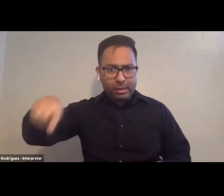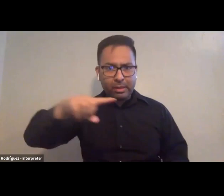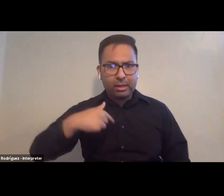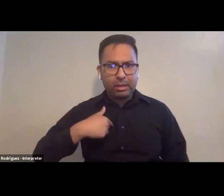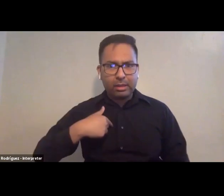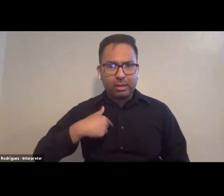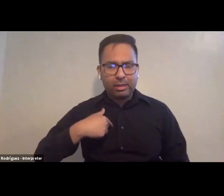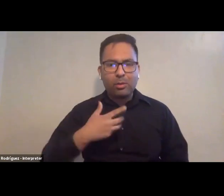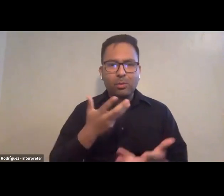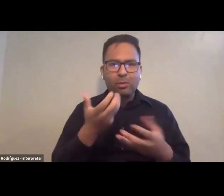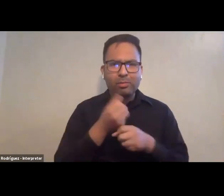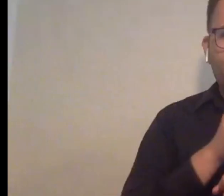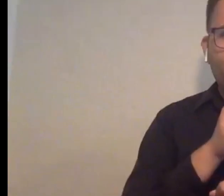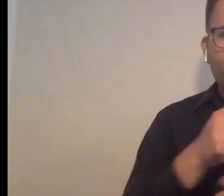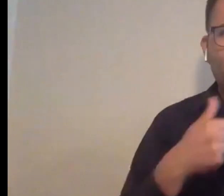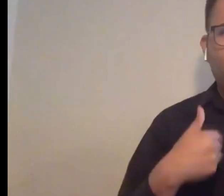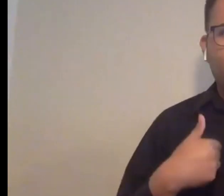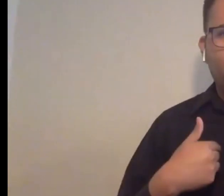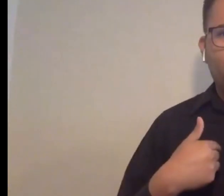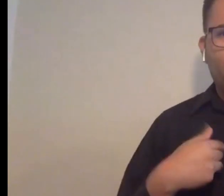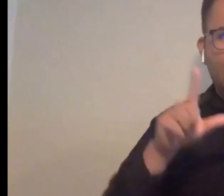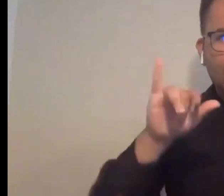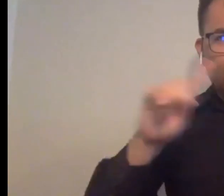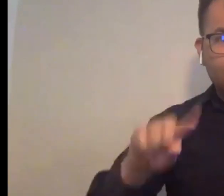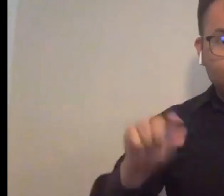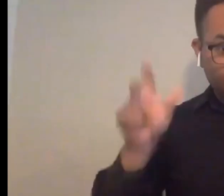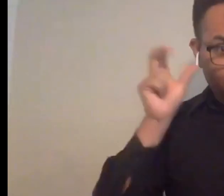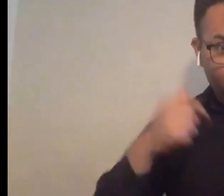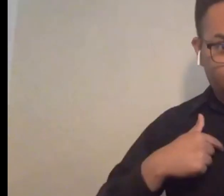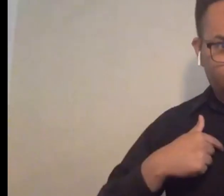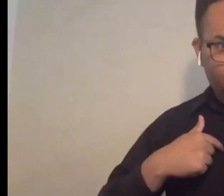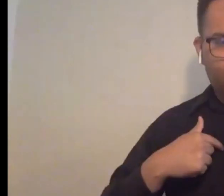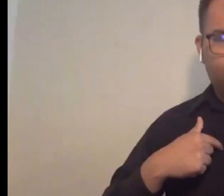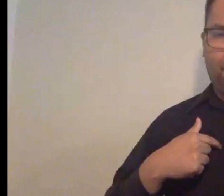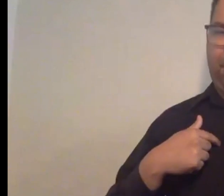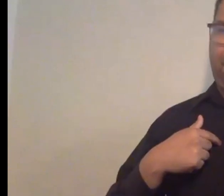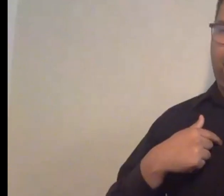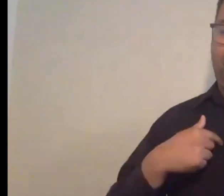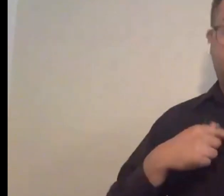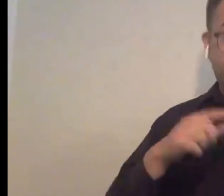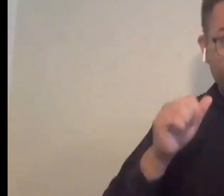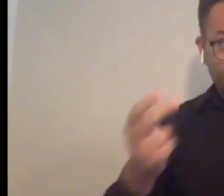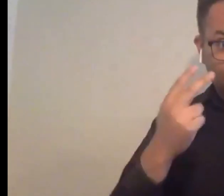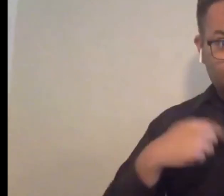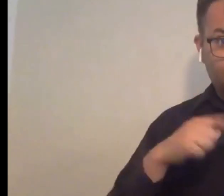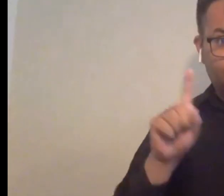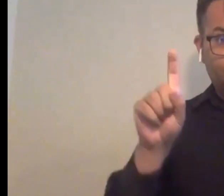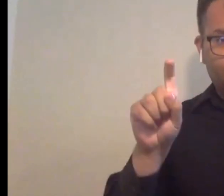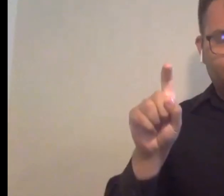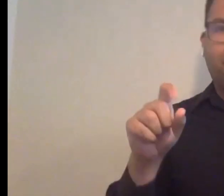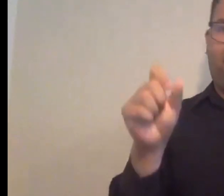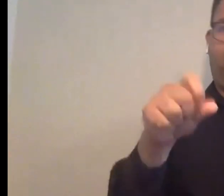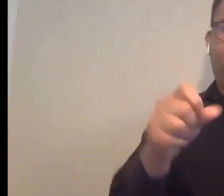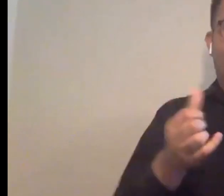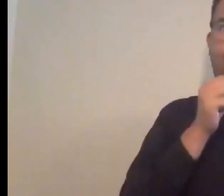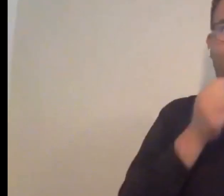I just want to make sure. Liz, can you hear me? Yes, we can hear you. Okay, can you see me? Yes, not right